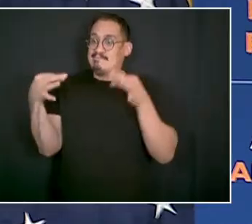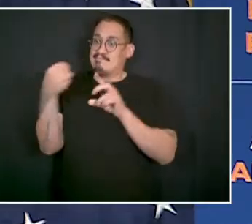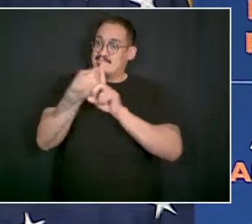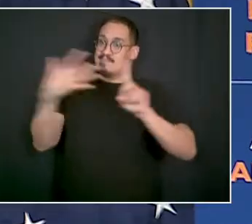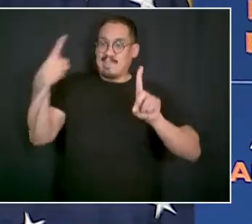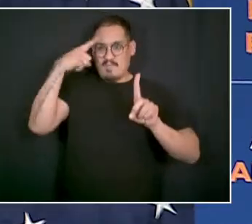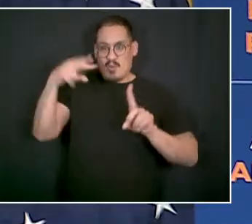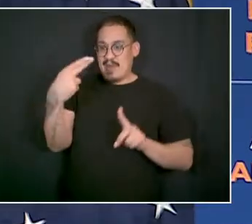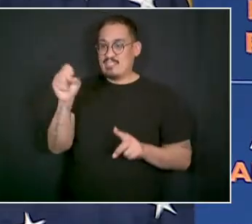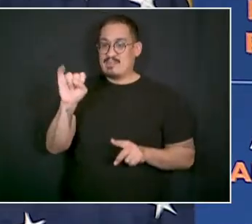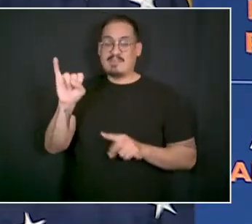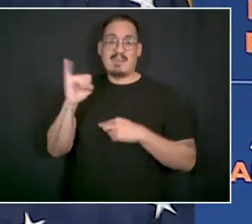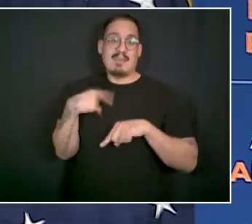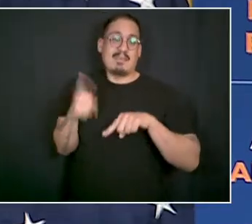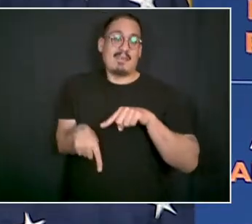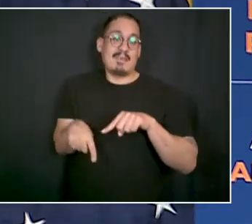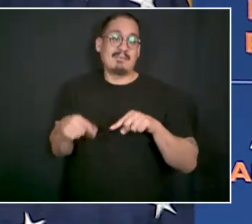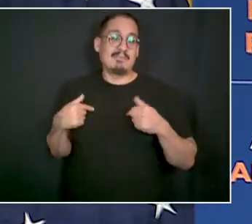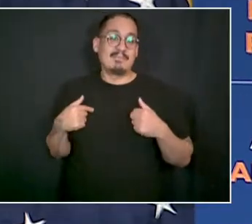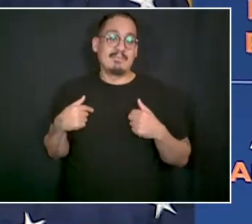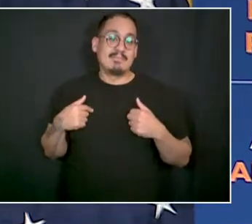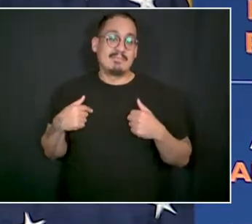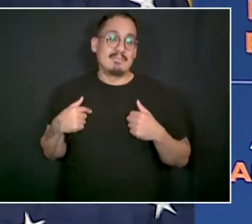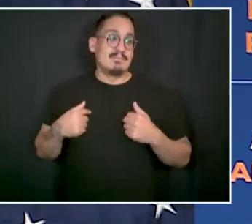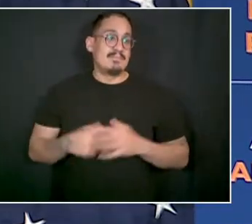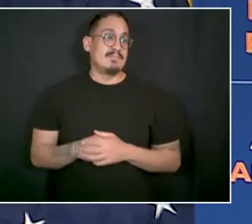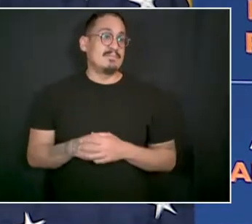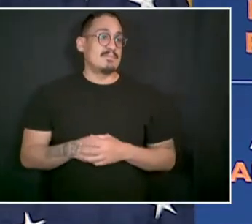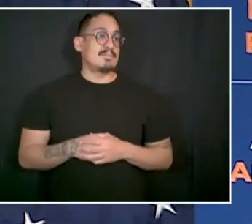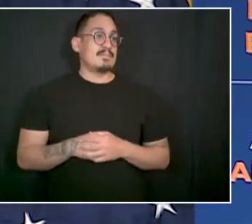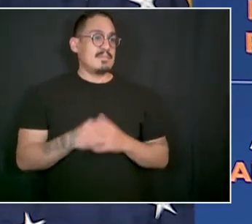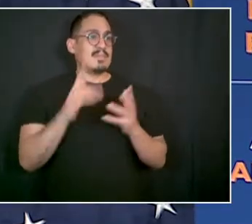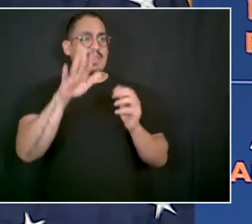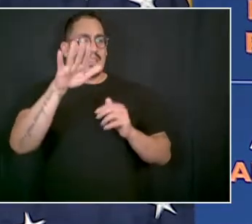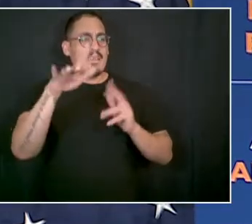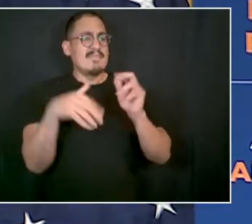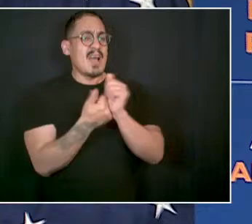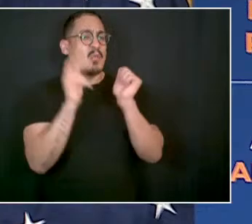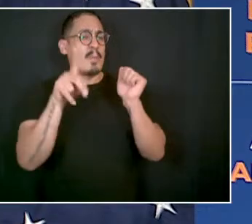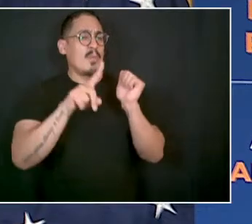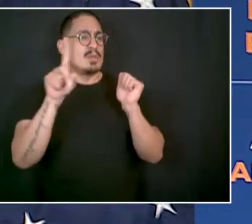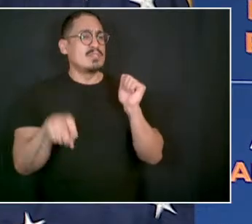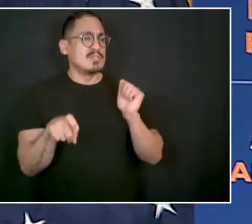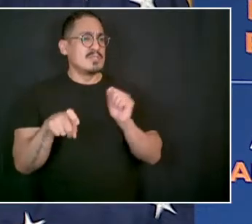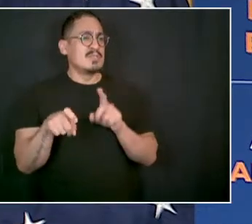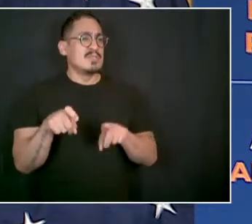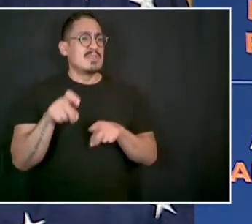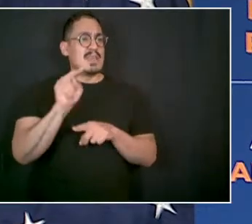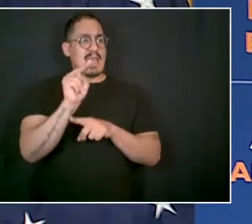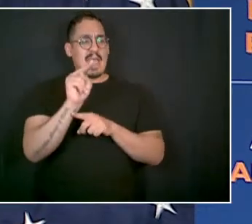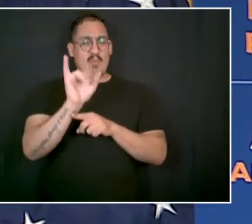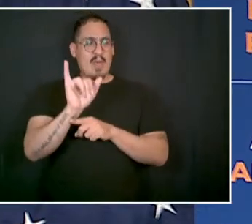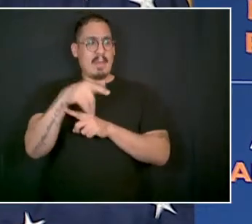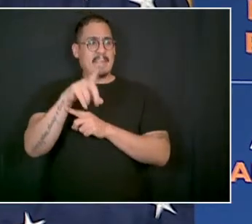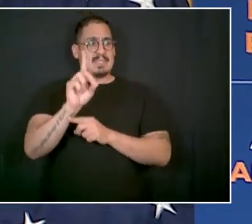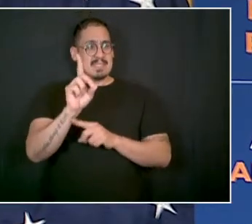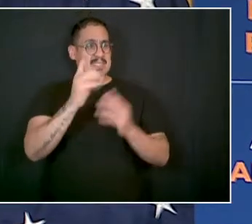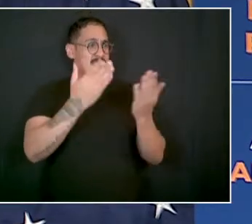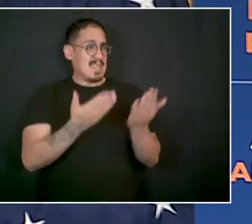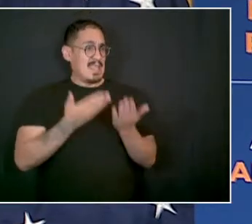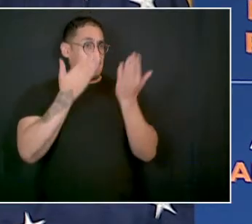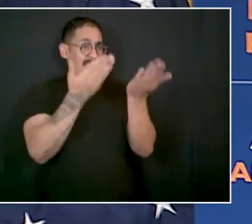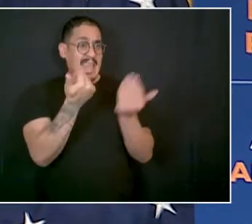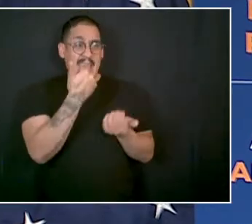NYPD has the NYPD provided any summons information from April 30th to any government